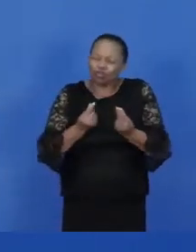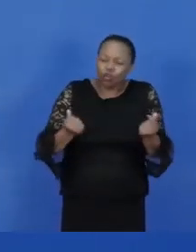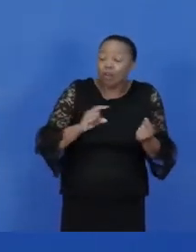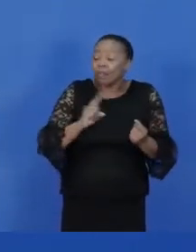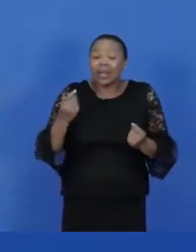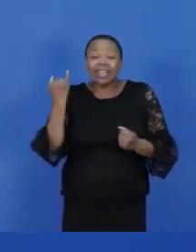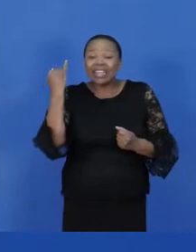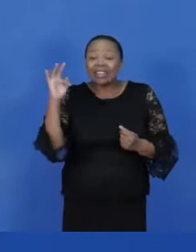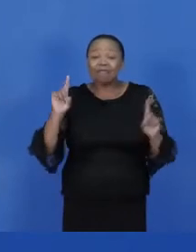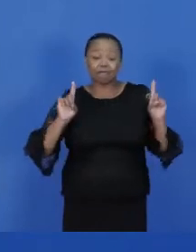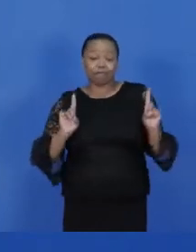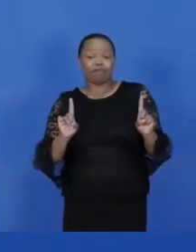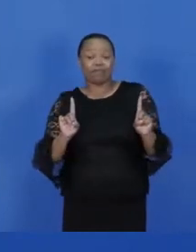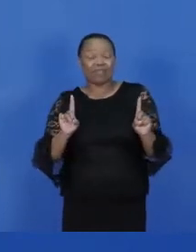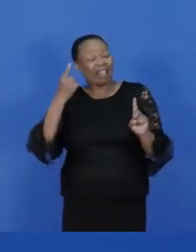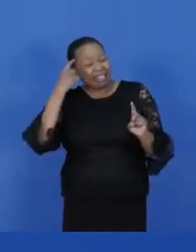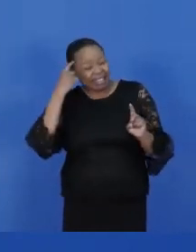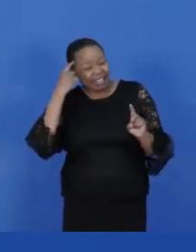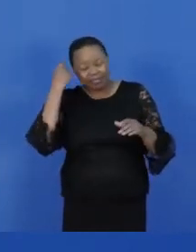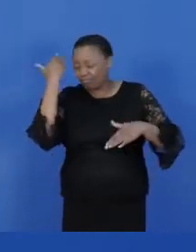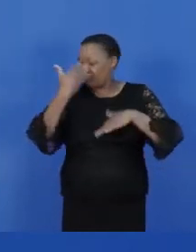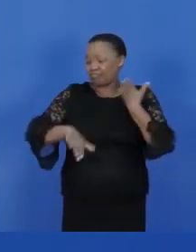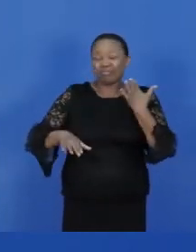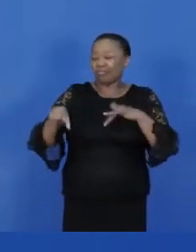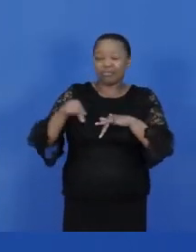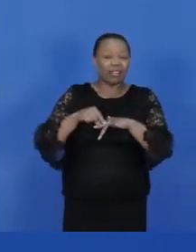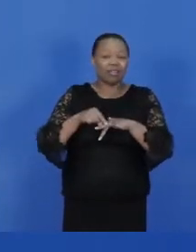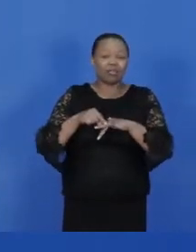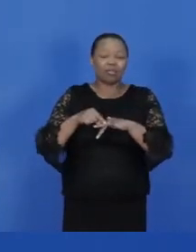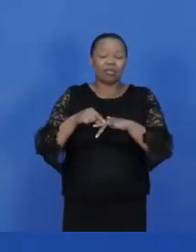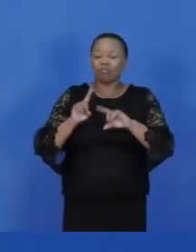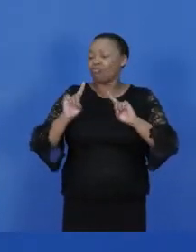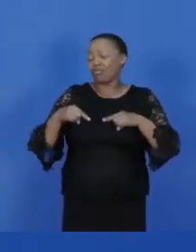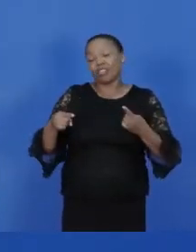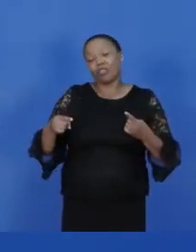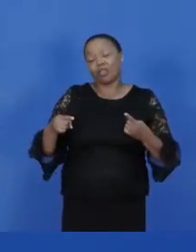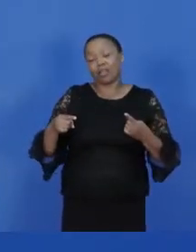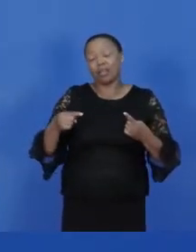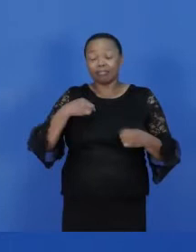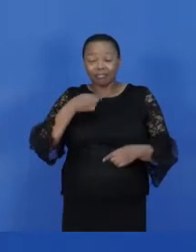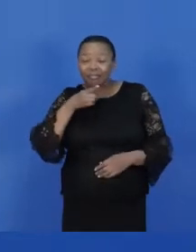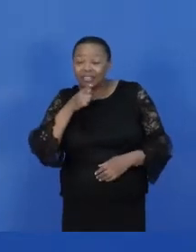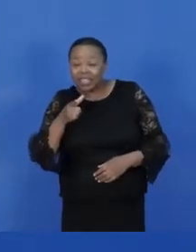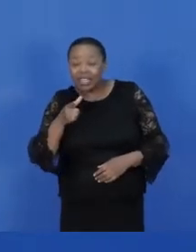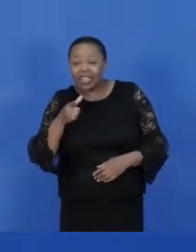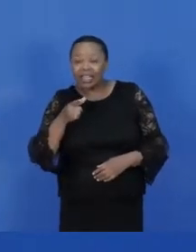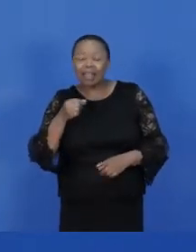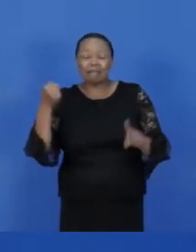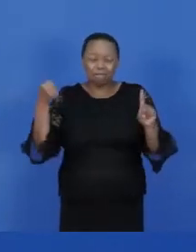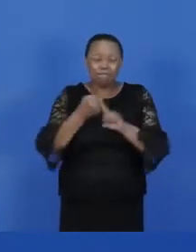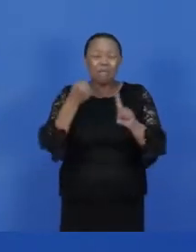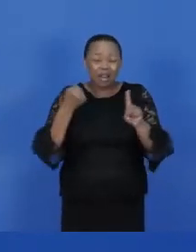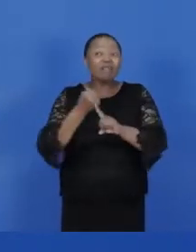But if they feel that this is the end of the story, then it's the end of the story. But I want to exhort you and say, fight for your marriage. You've